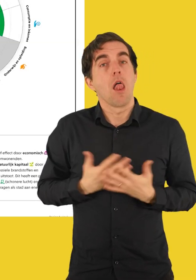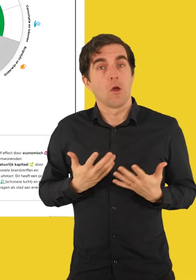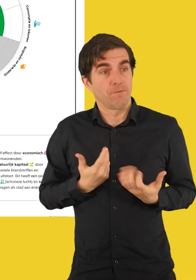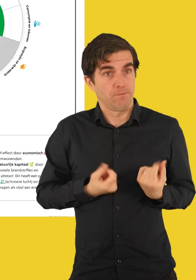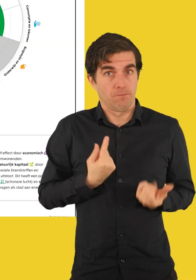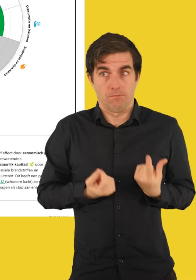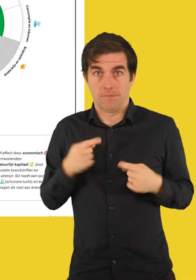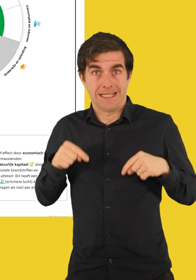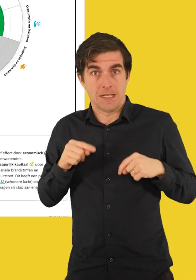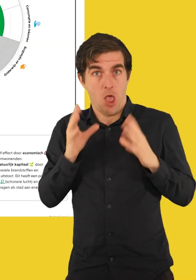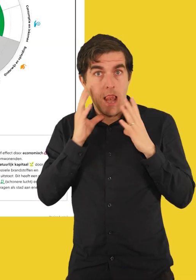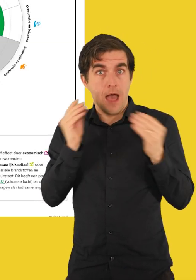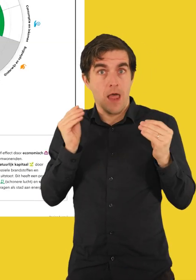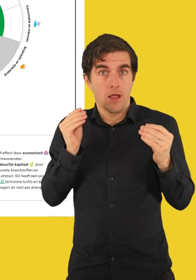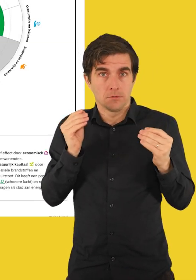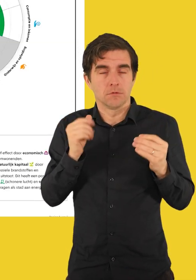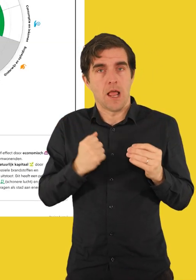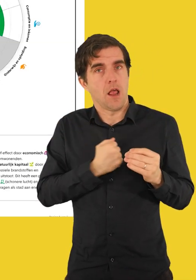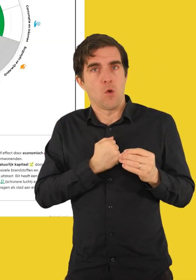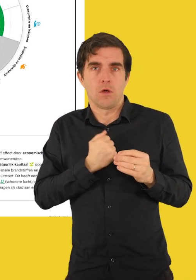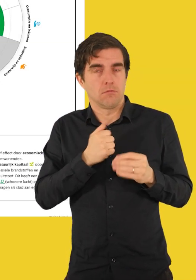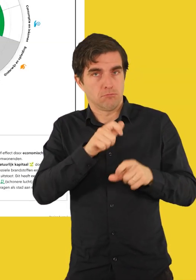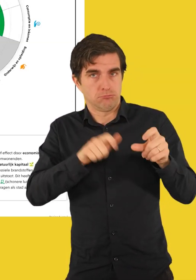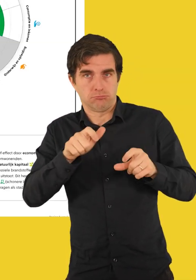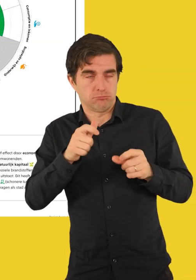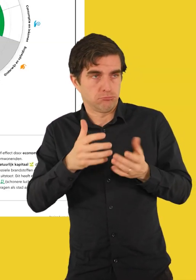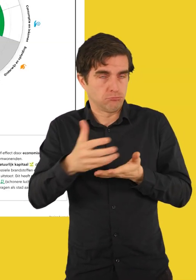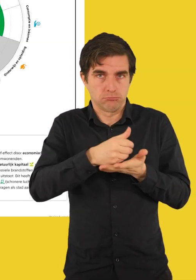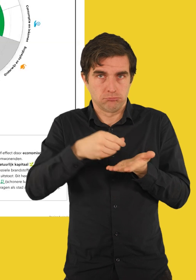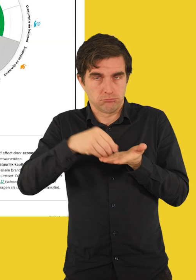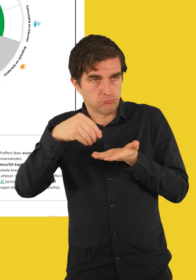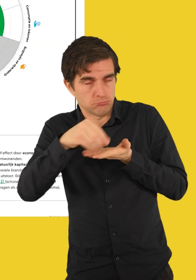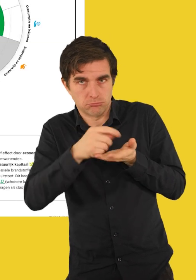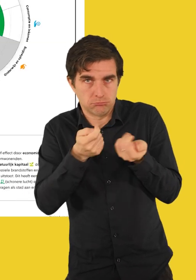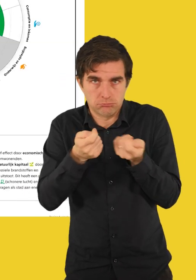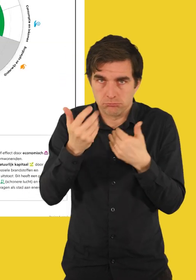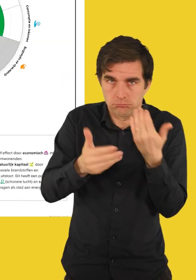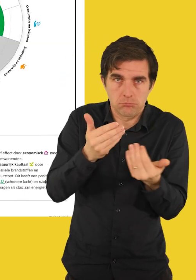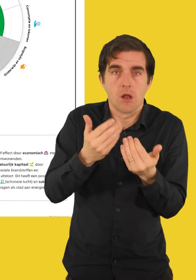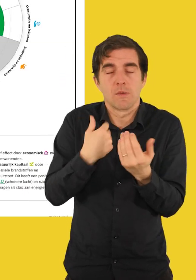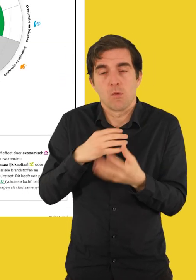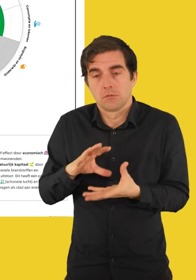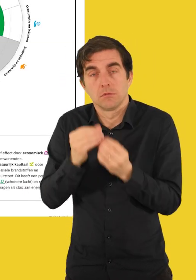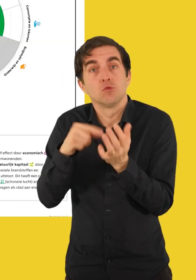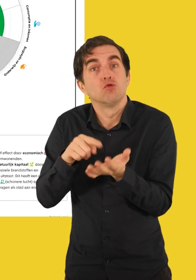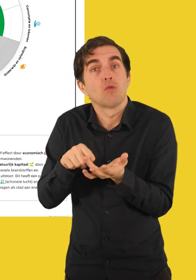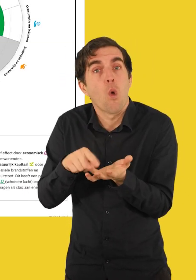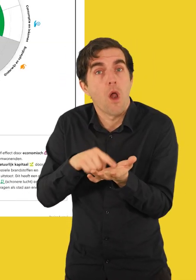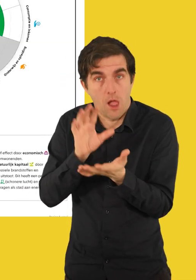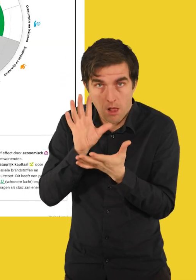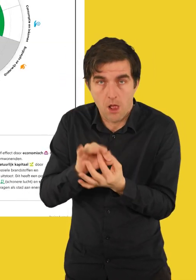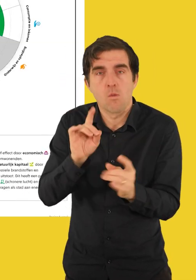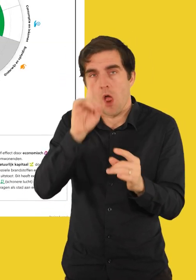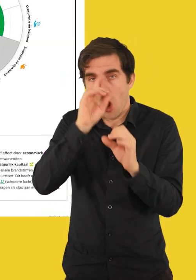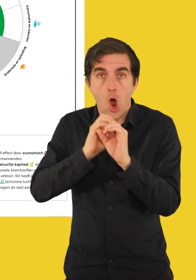However, there is a lot of traction in the Netherlands for this. So our municipal executive wanted a tool. So we've developed a tool based